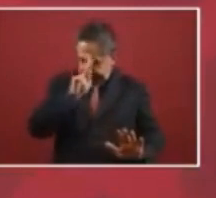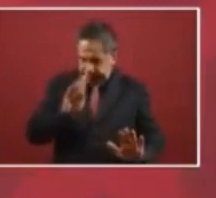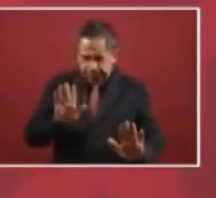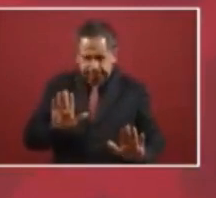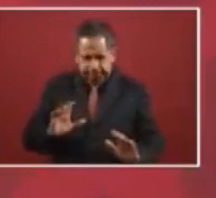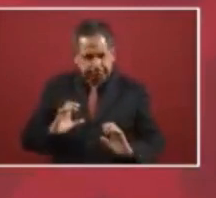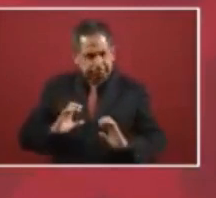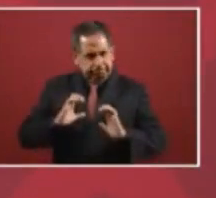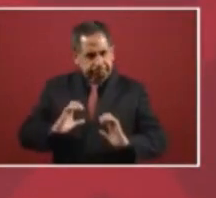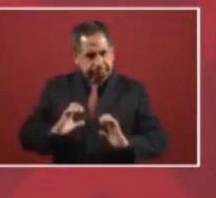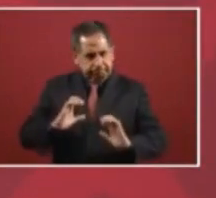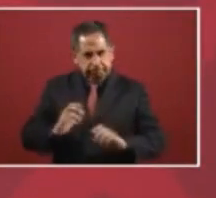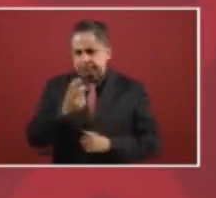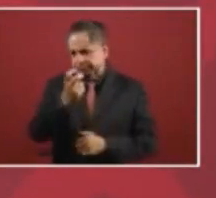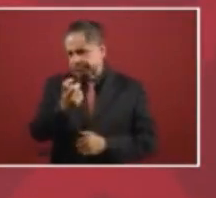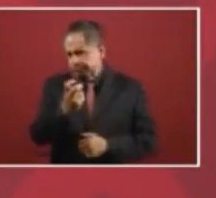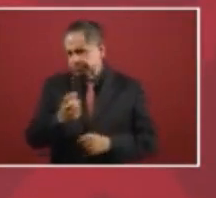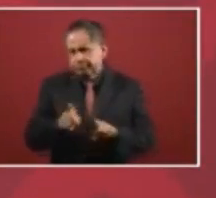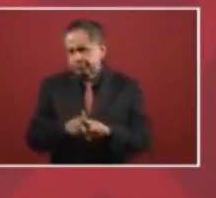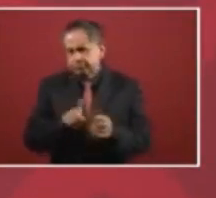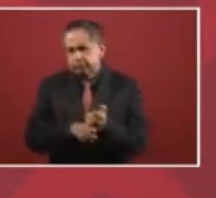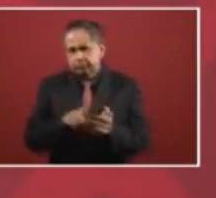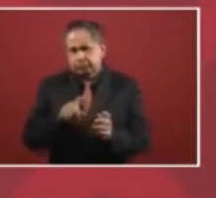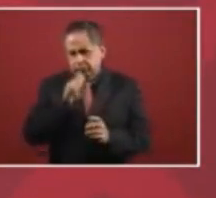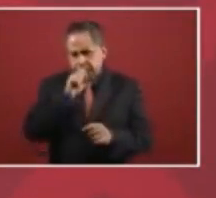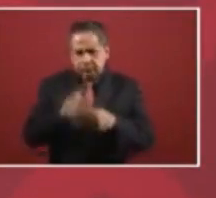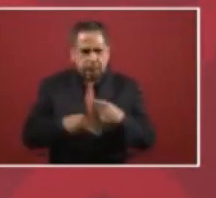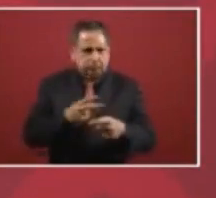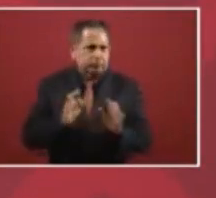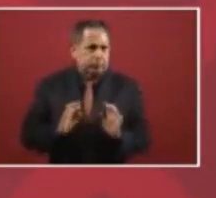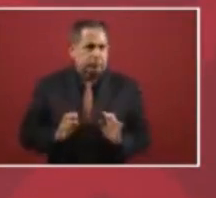they have reason, you still have to maintain your head